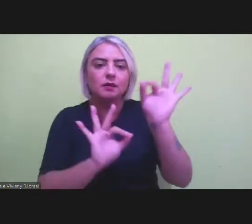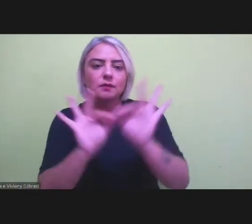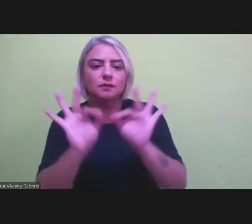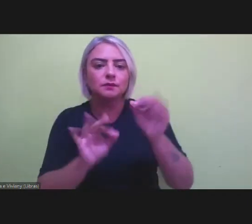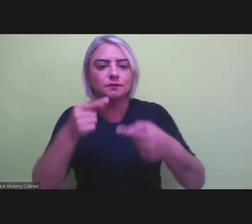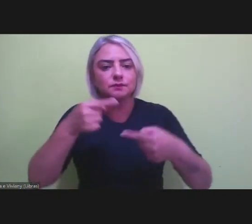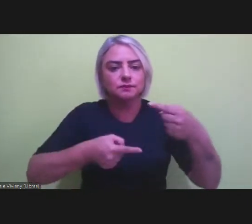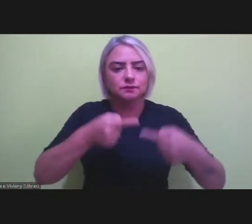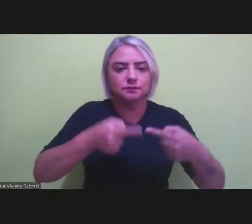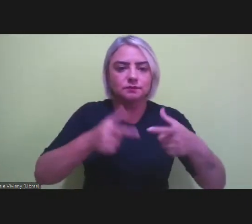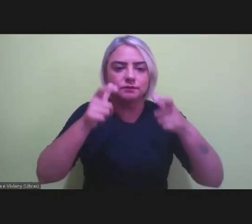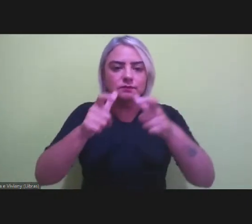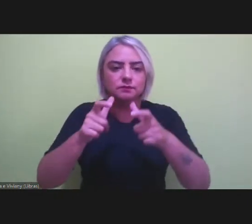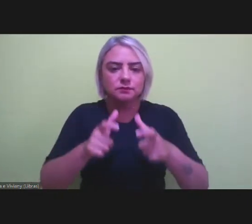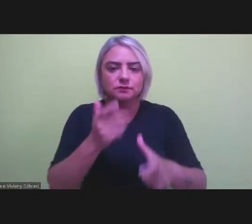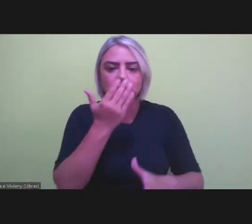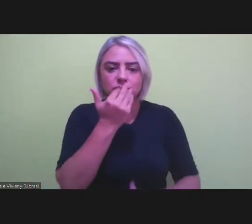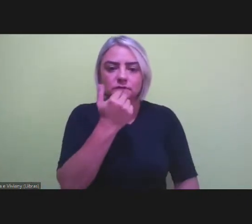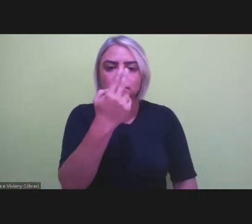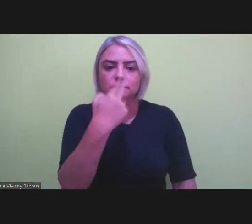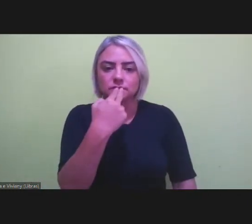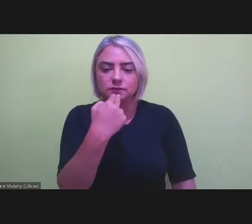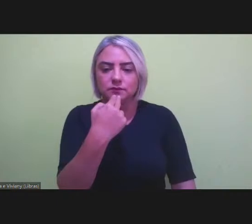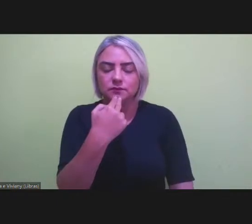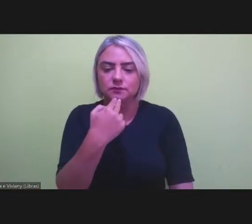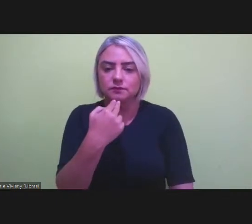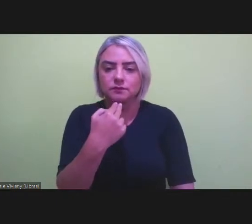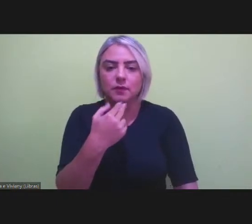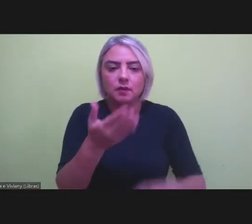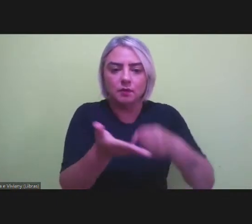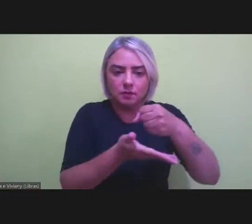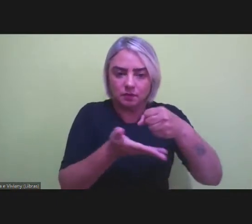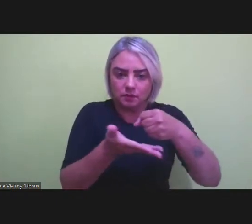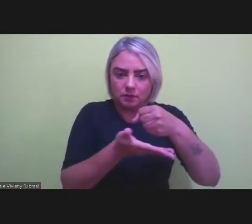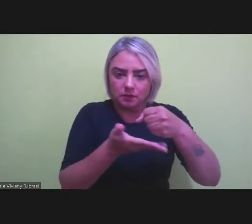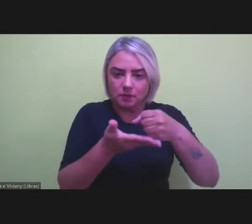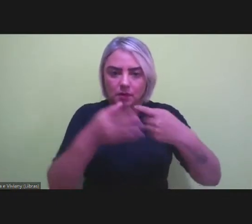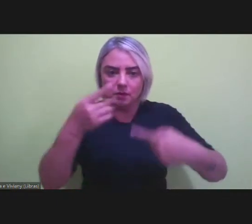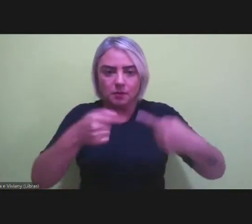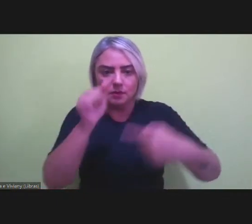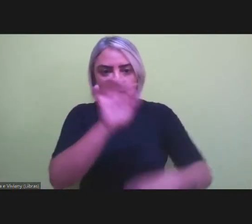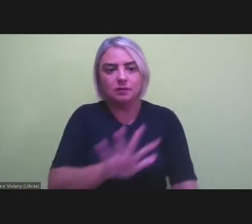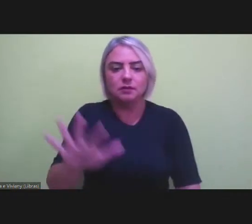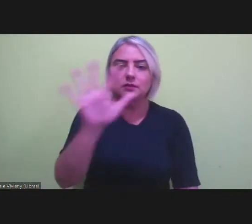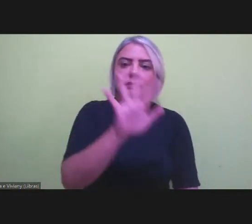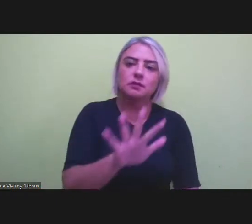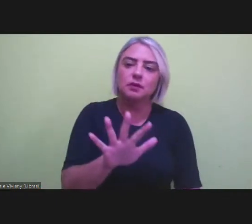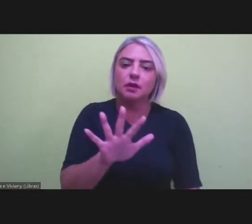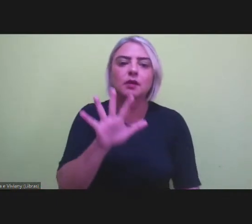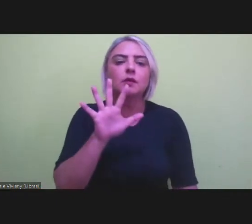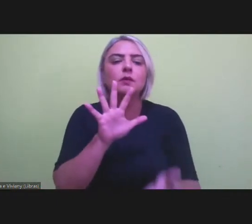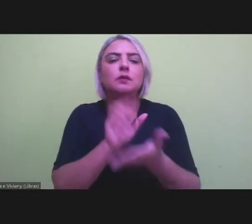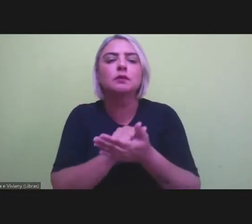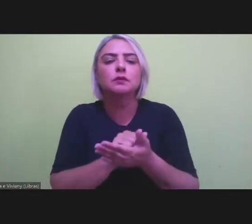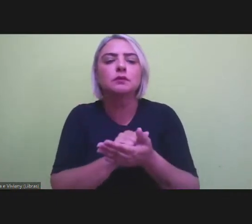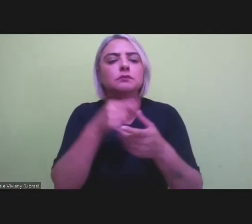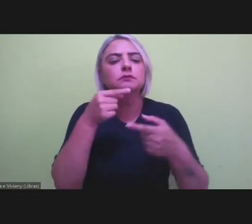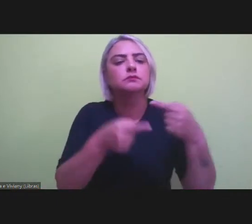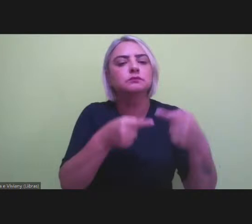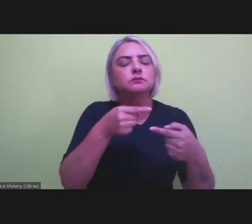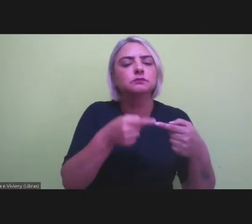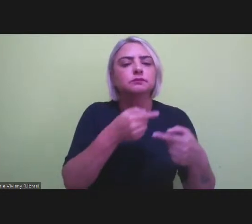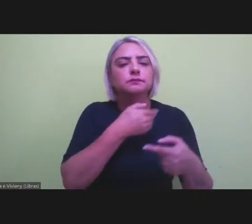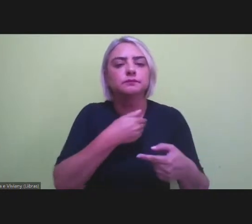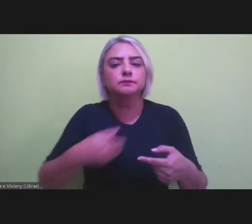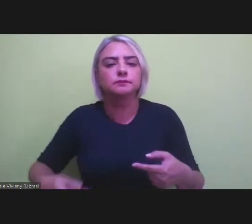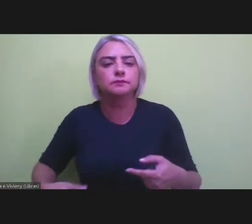The elaboration of policies, local policies of food and nutrition based on national policies, consolidation